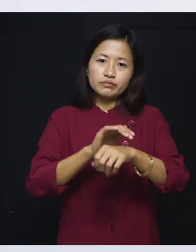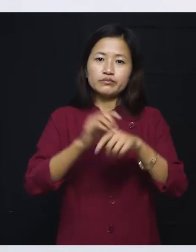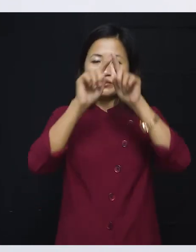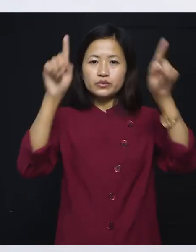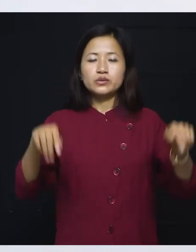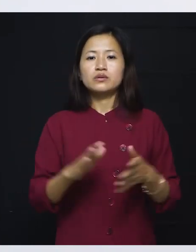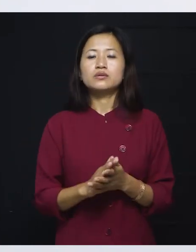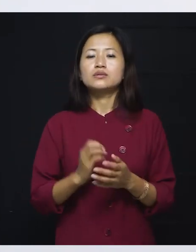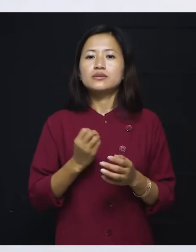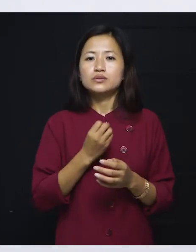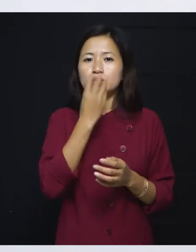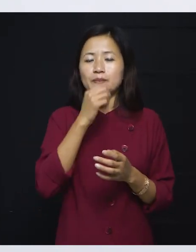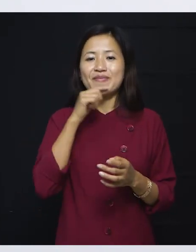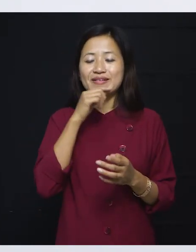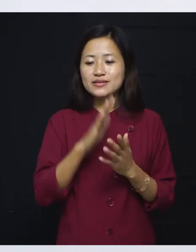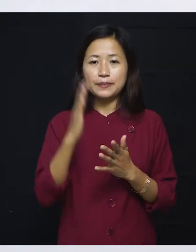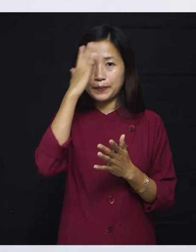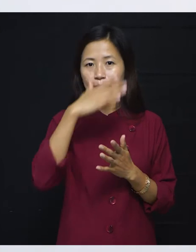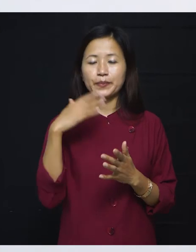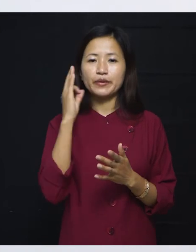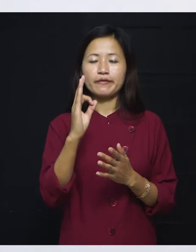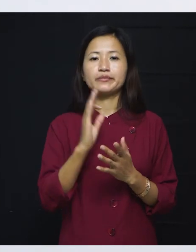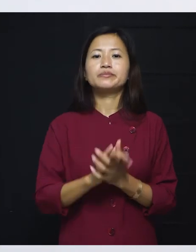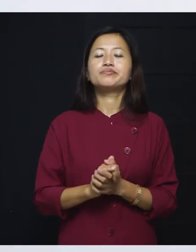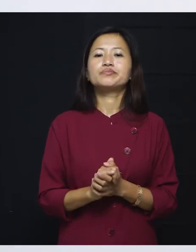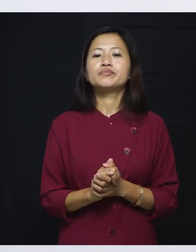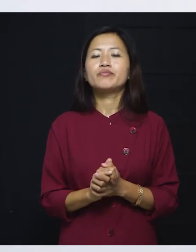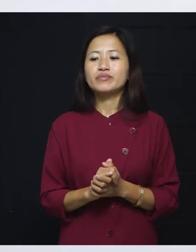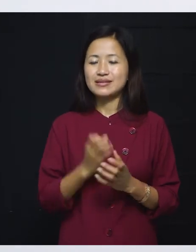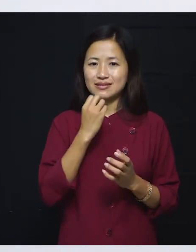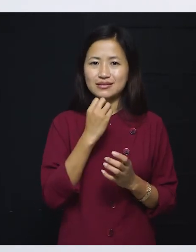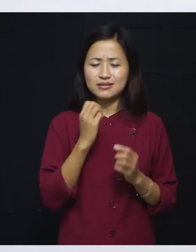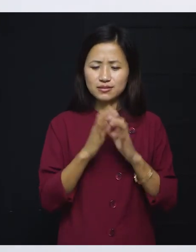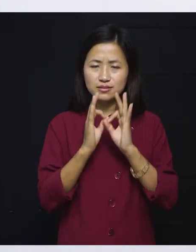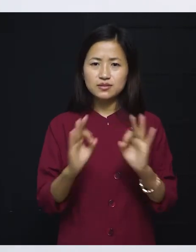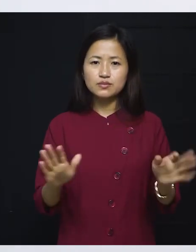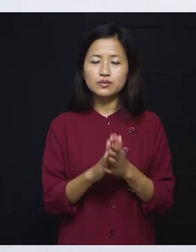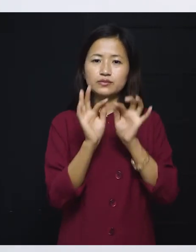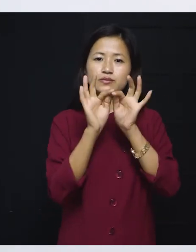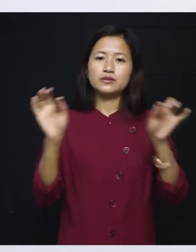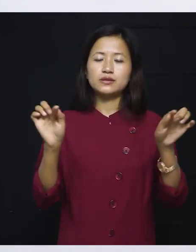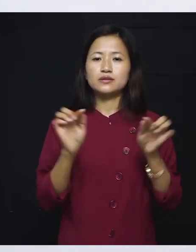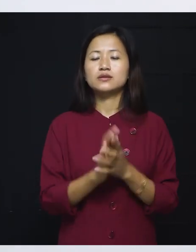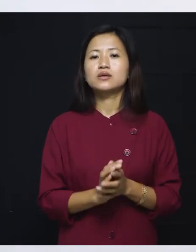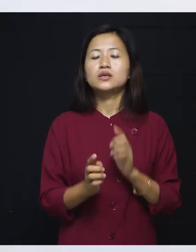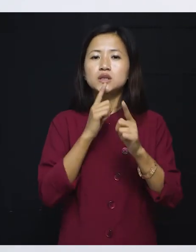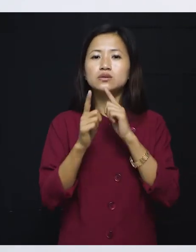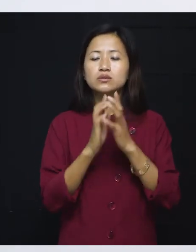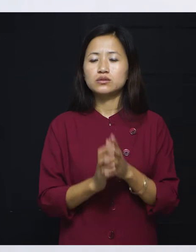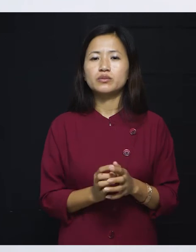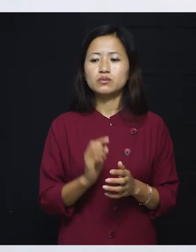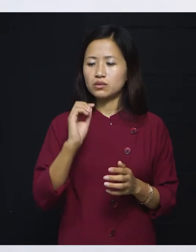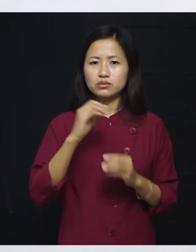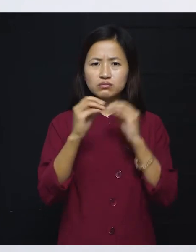is a beautiful flower. This is a simple sentence because we are talking only about the rose,